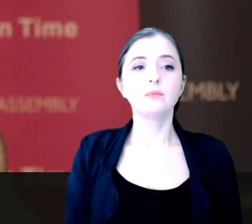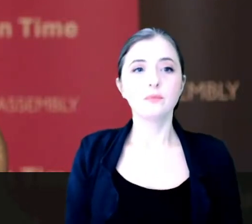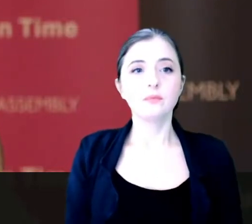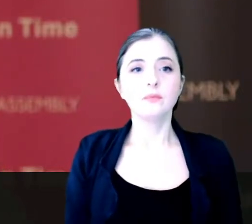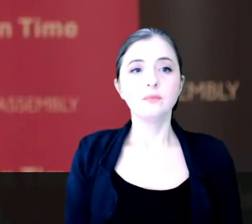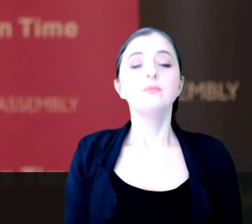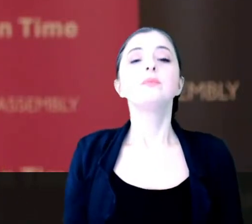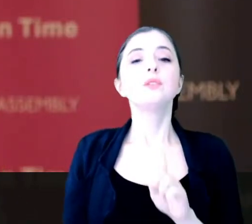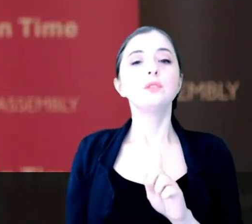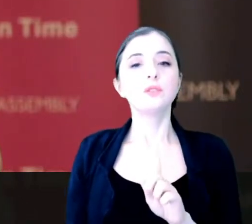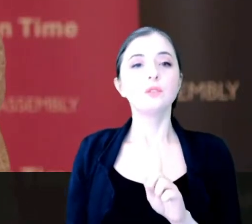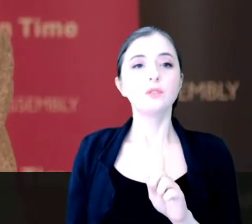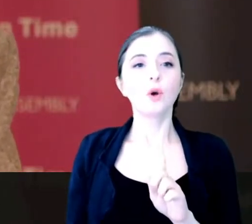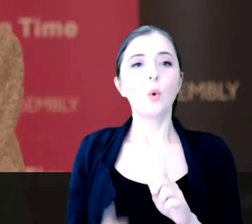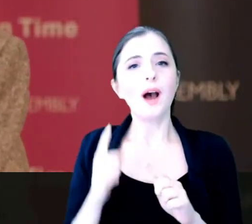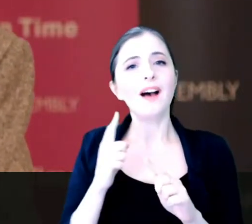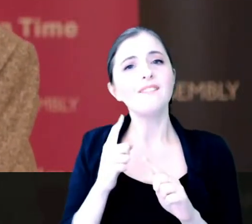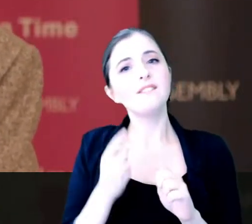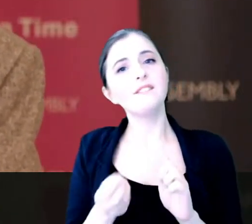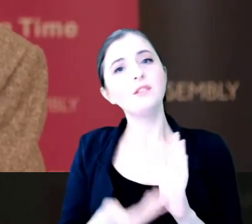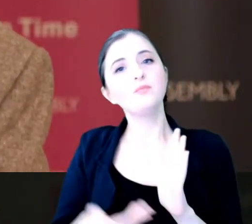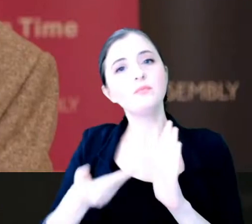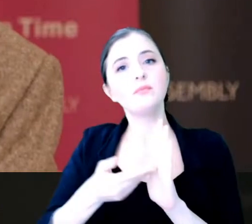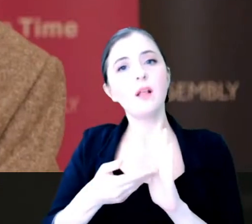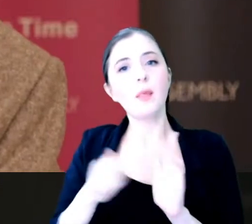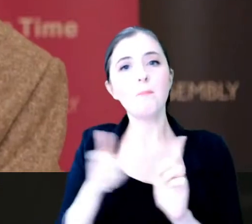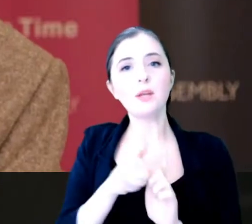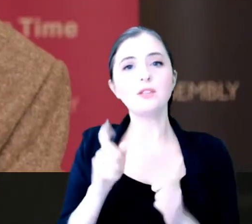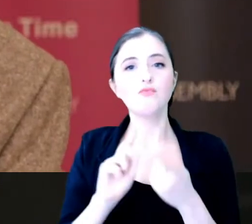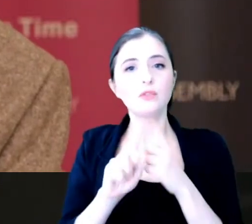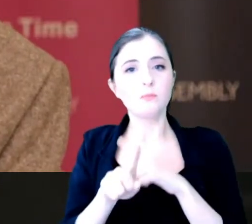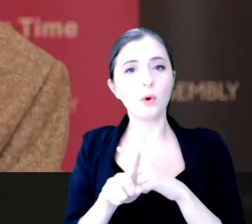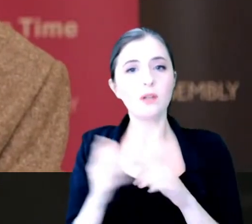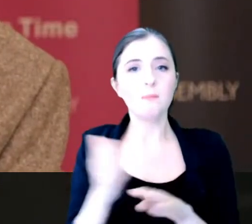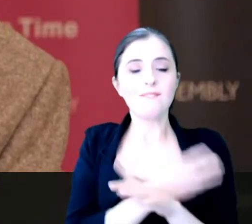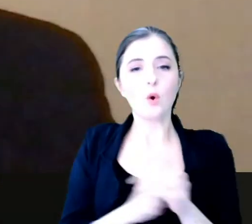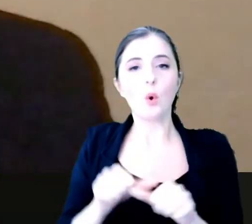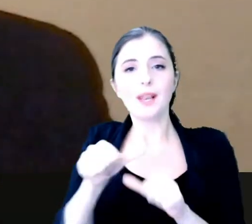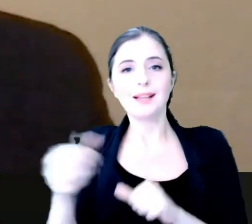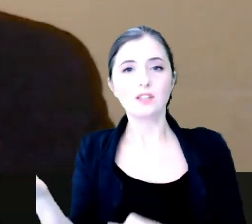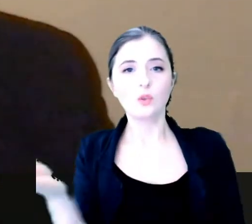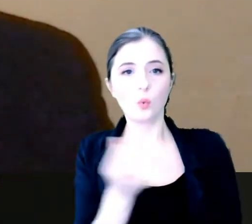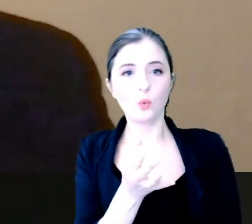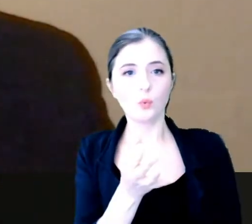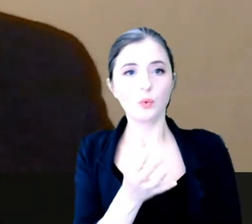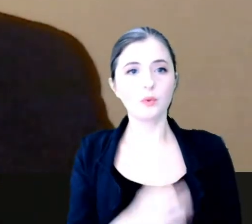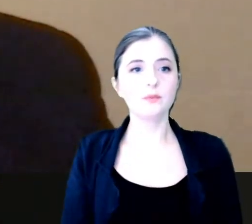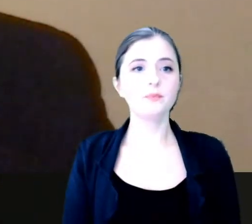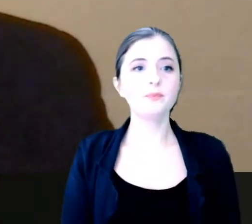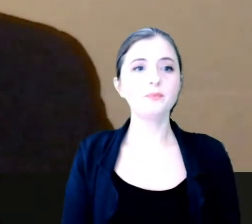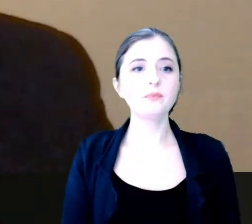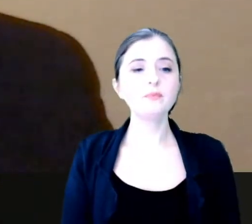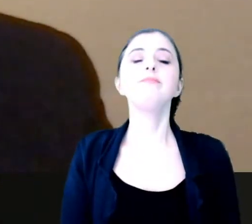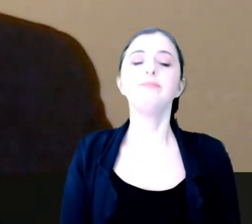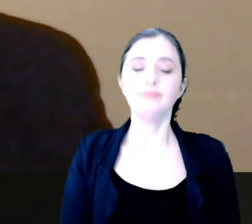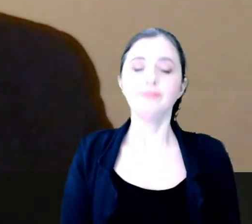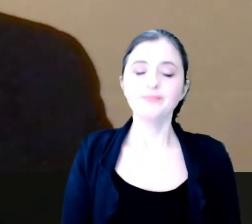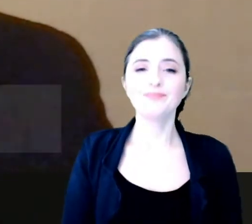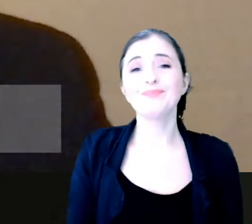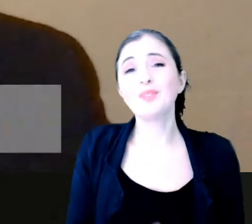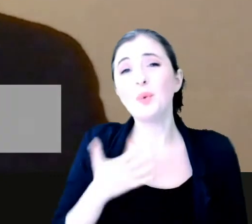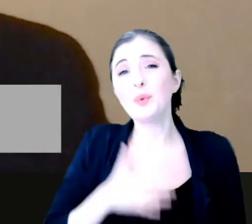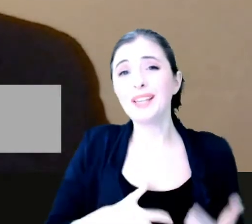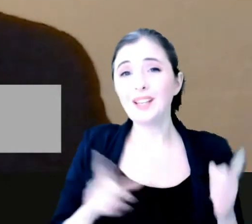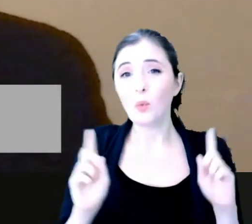we move on to the next question? Thank you. Thank you, Chair. What we need in transport is for the Mayor